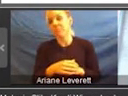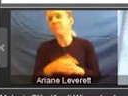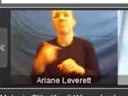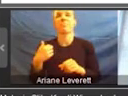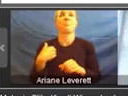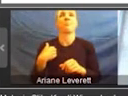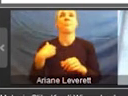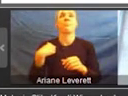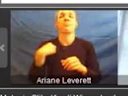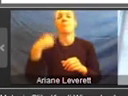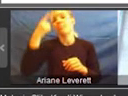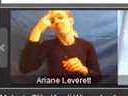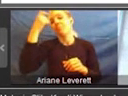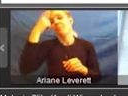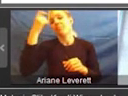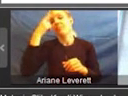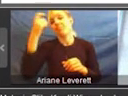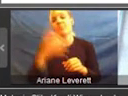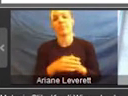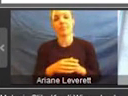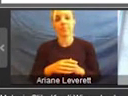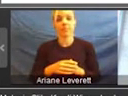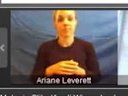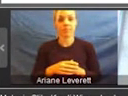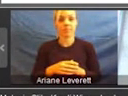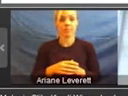critical. Potential